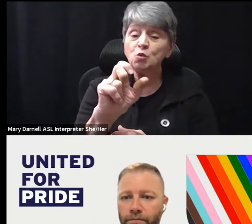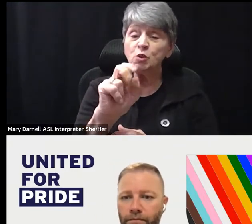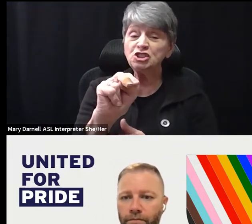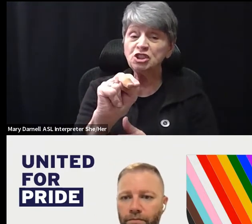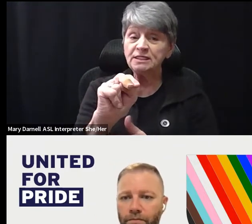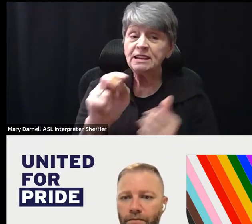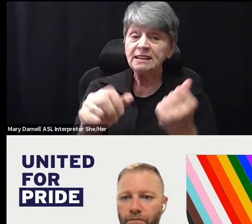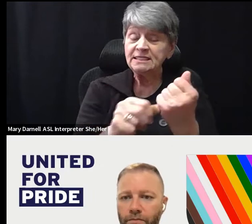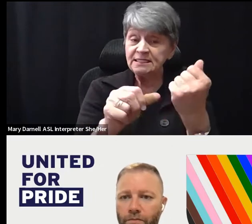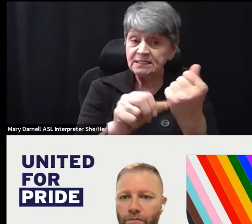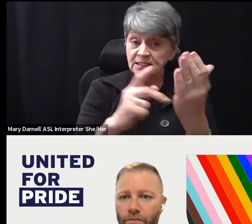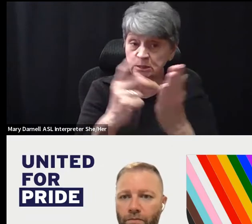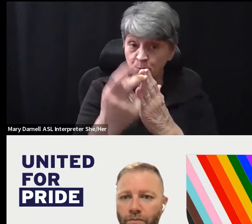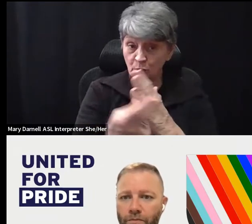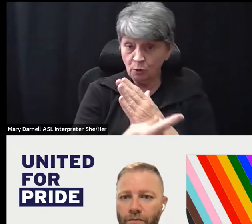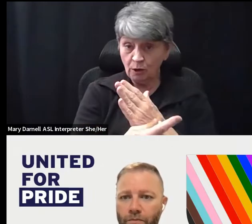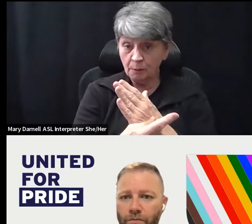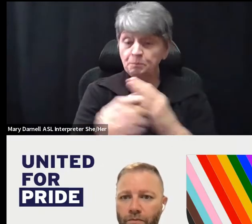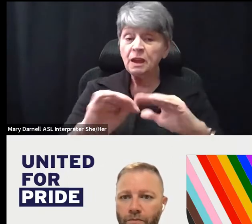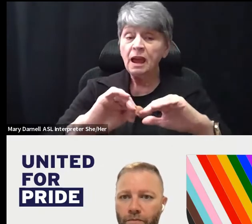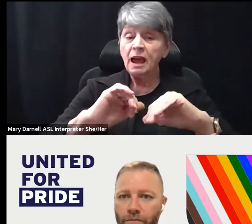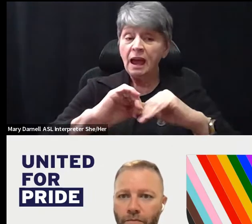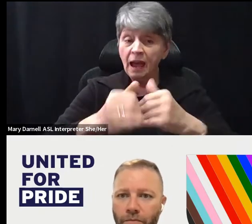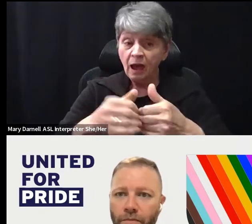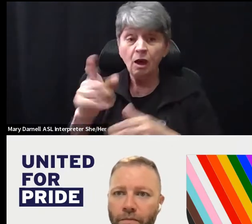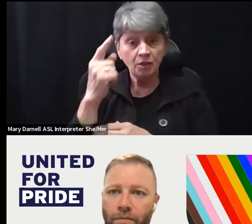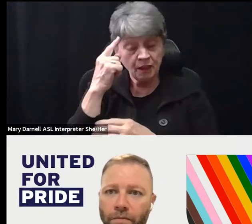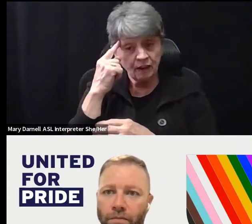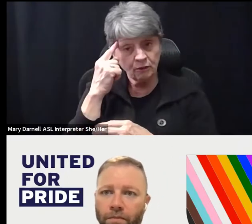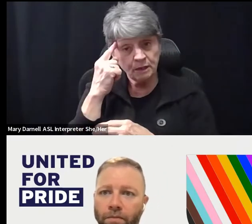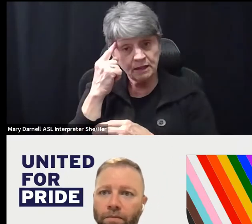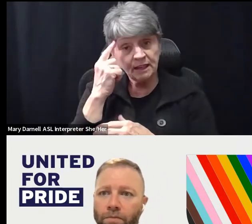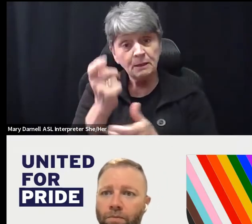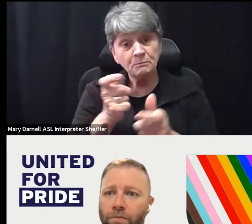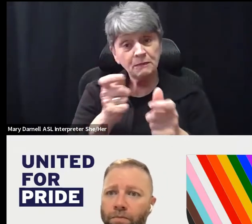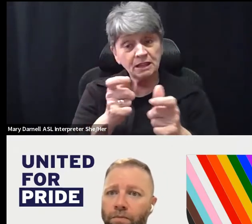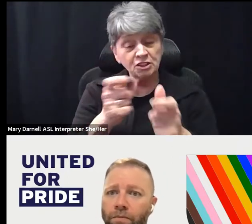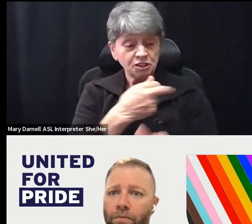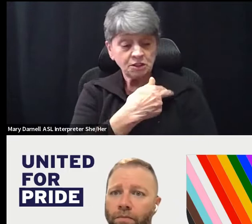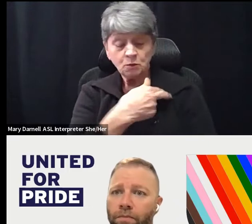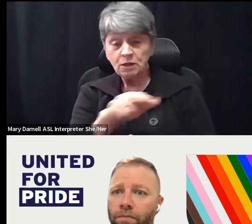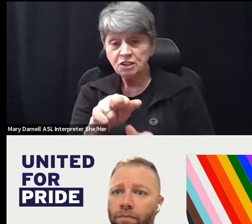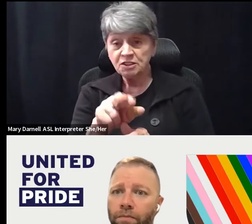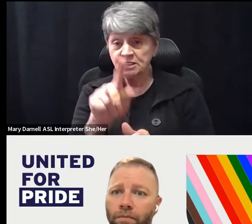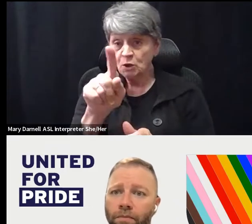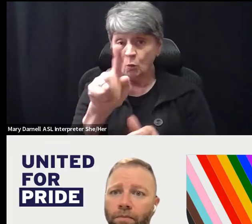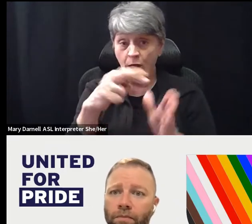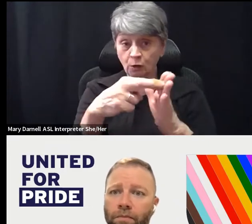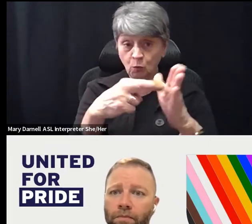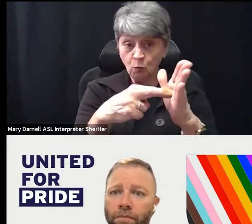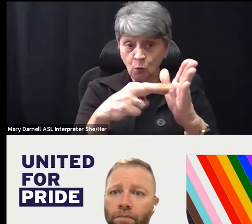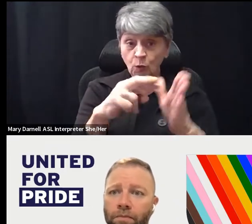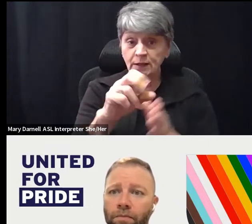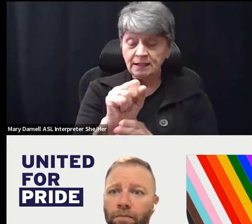how the government should treat religious entities or institutions that apply for that funding. So one rule would be that governments shouldn't fund